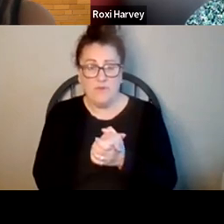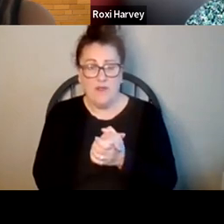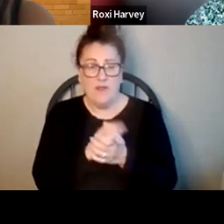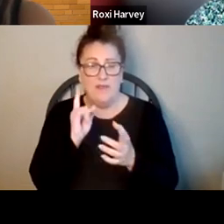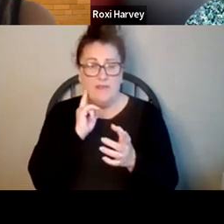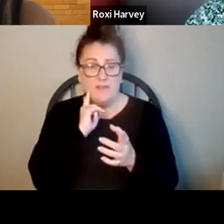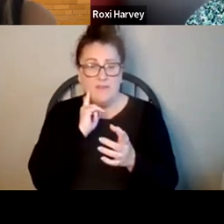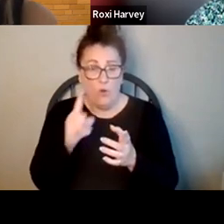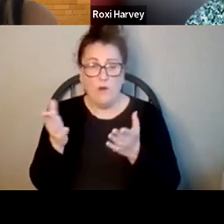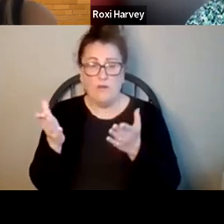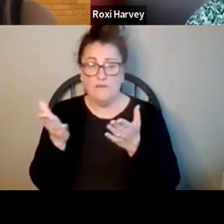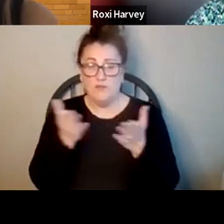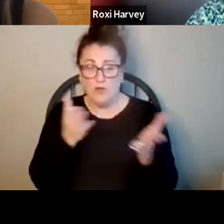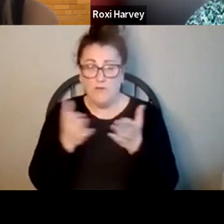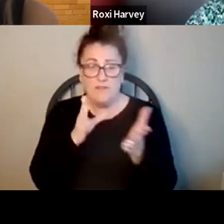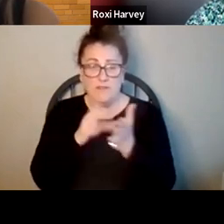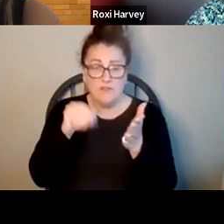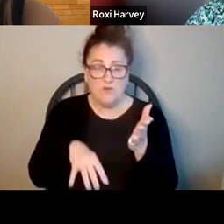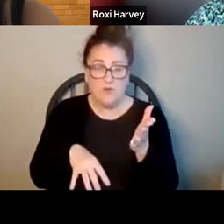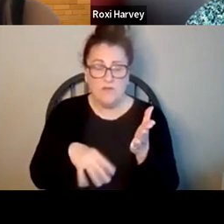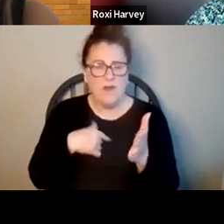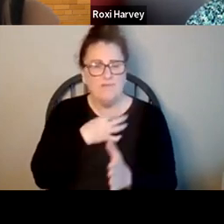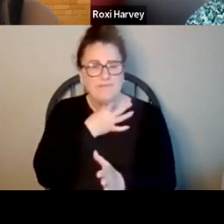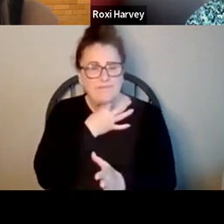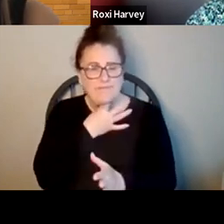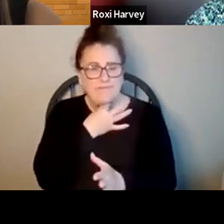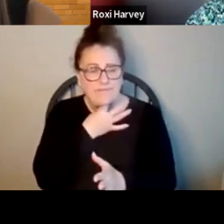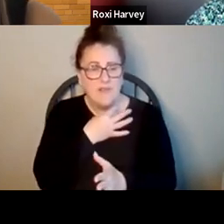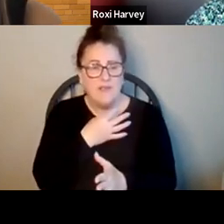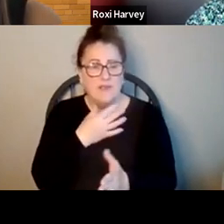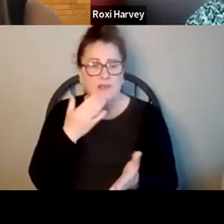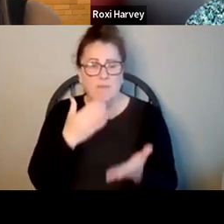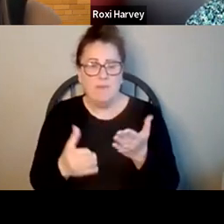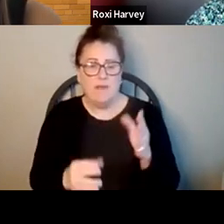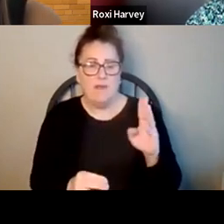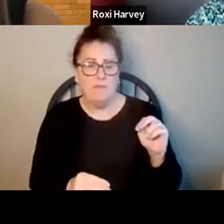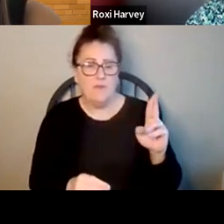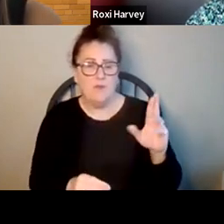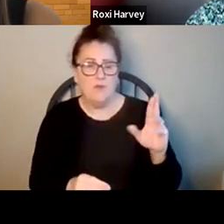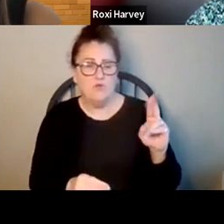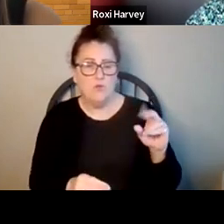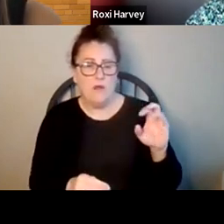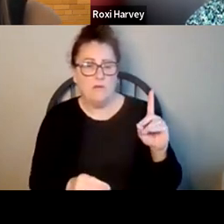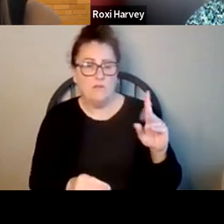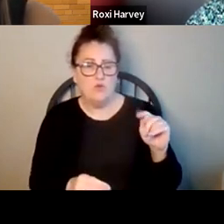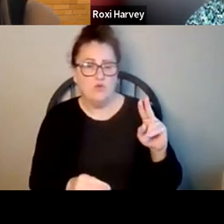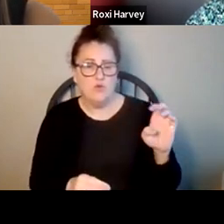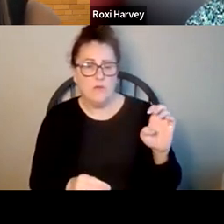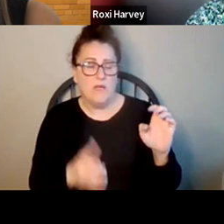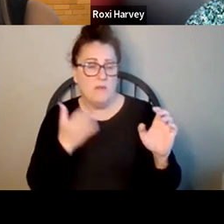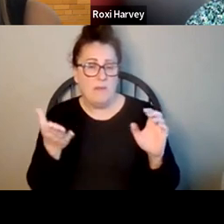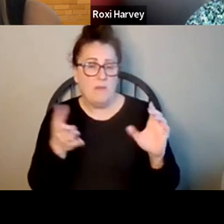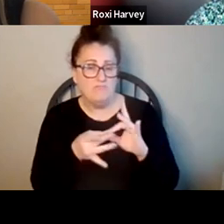of students. So I am wondering, and perhaps Mr. Roundtree, you might offer some suggestions